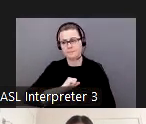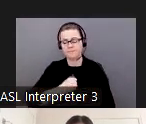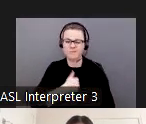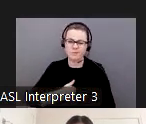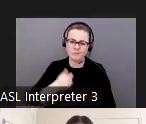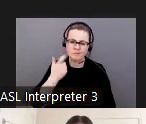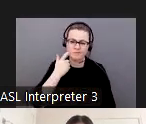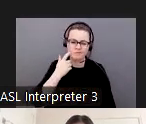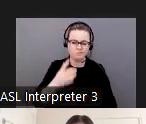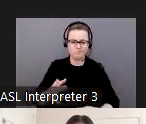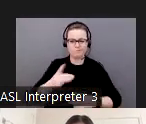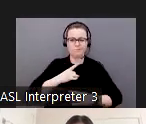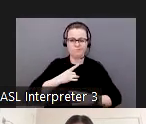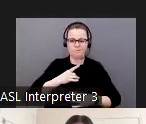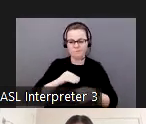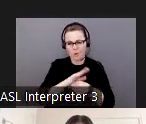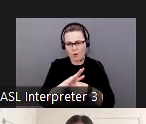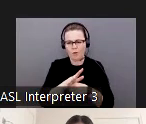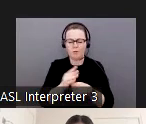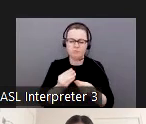C, the C19.